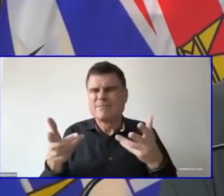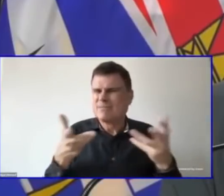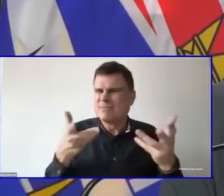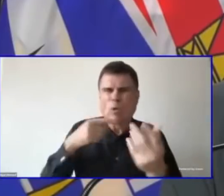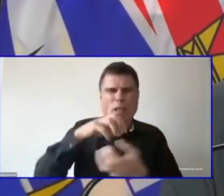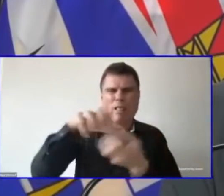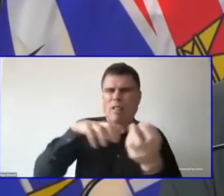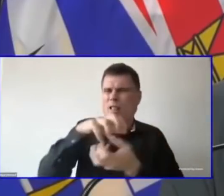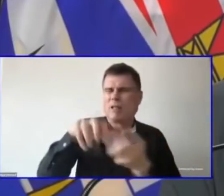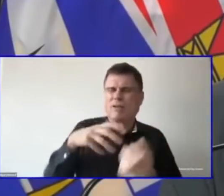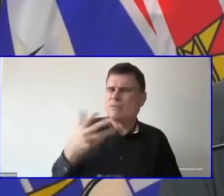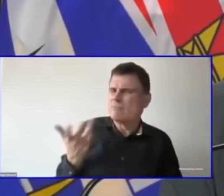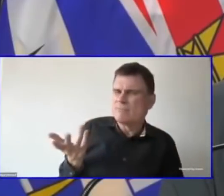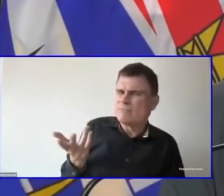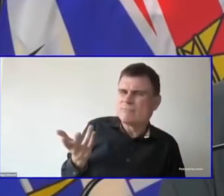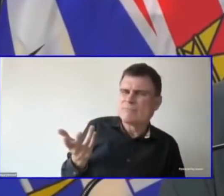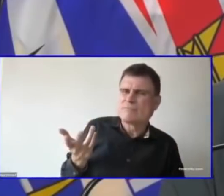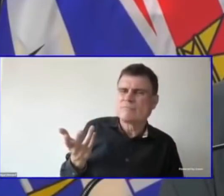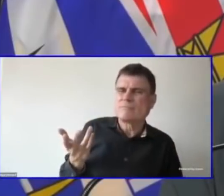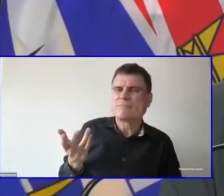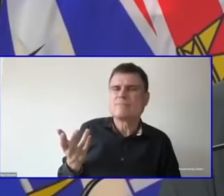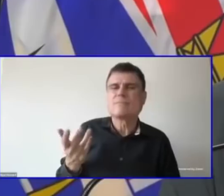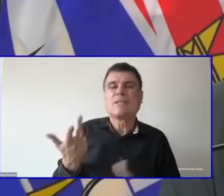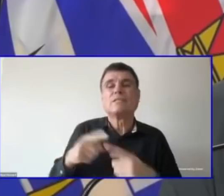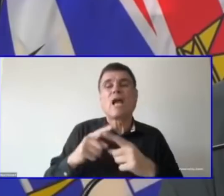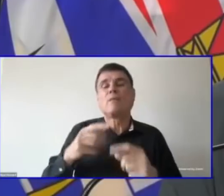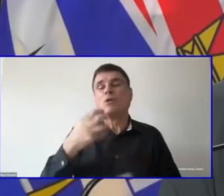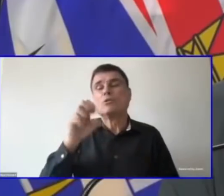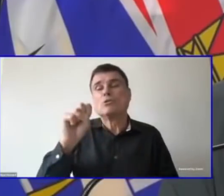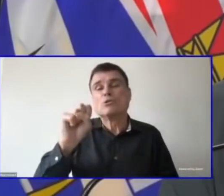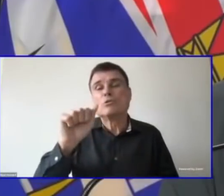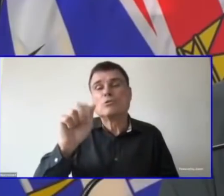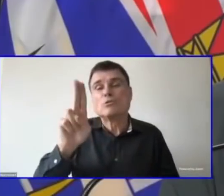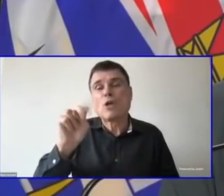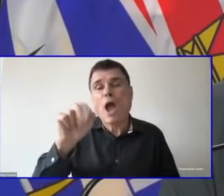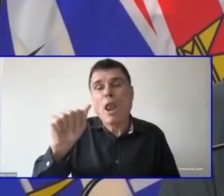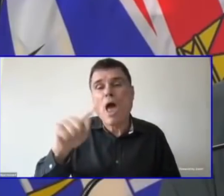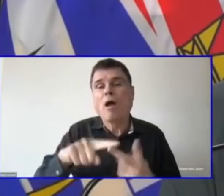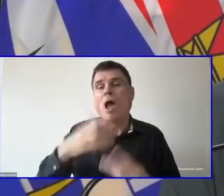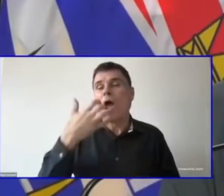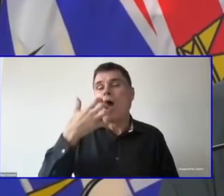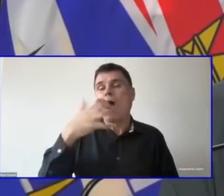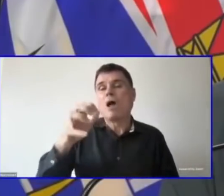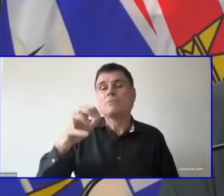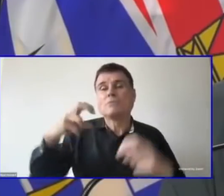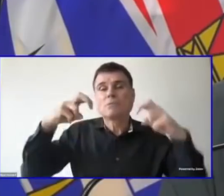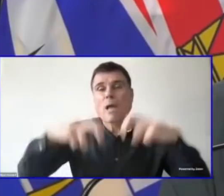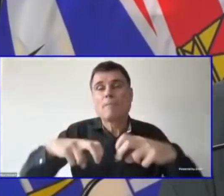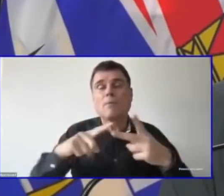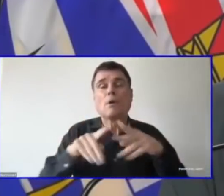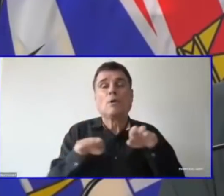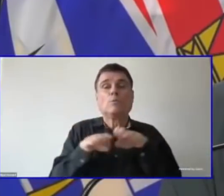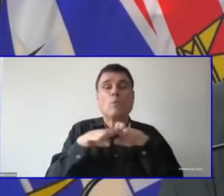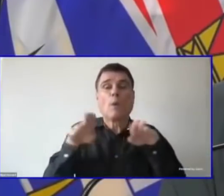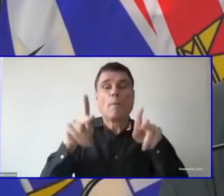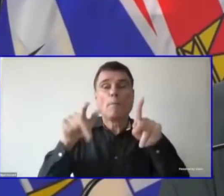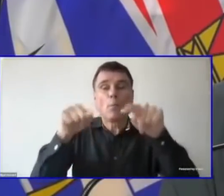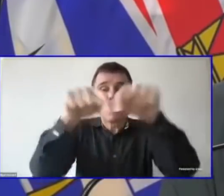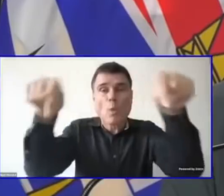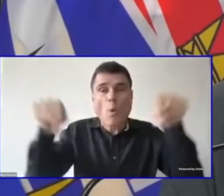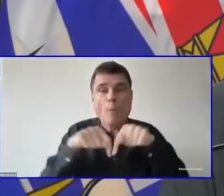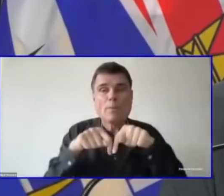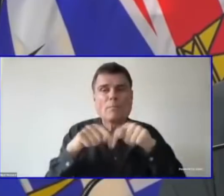sauna, the hot tub, and the much smaller enclosed pool area remains open. So is there room for a